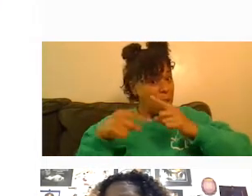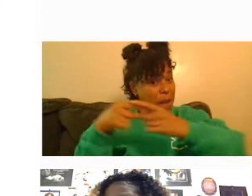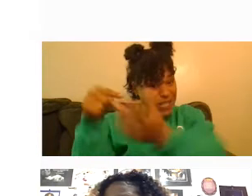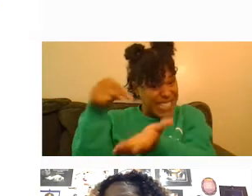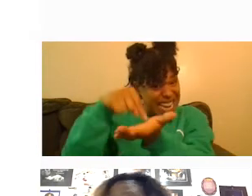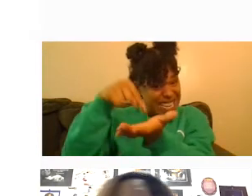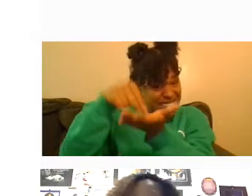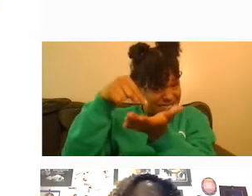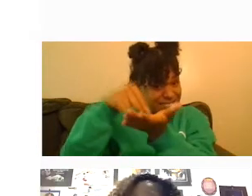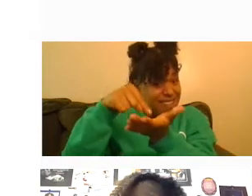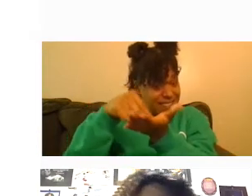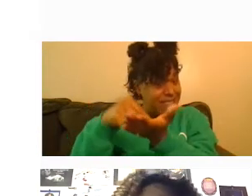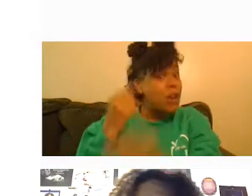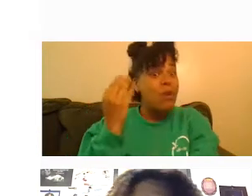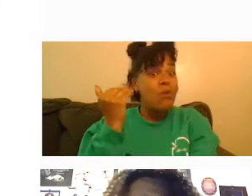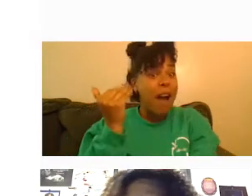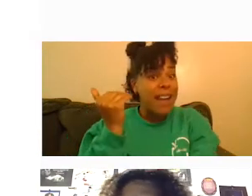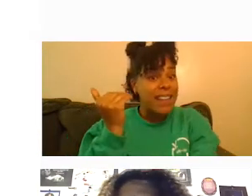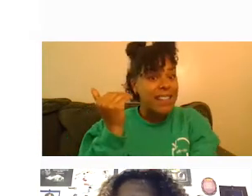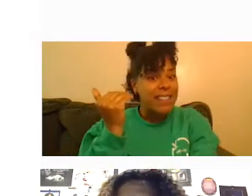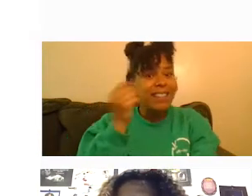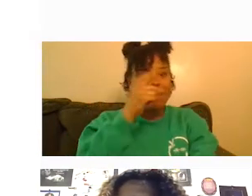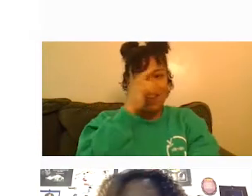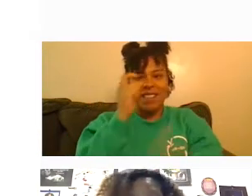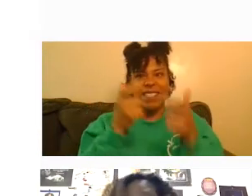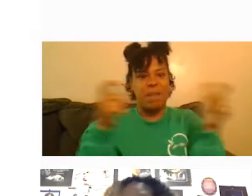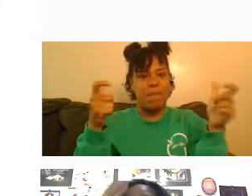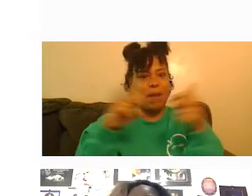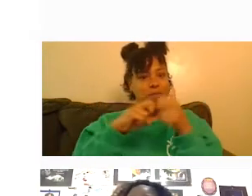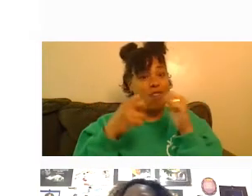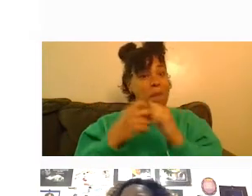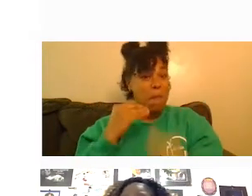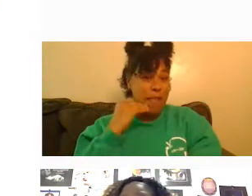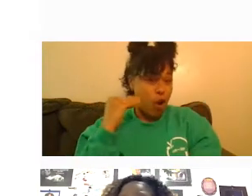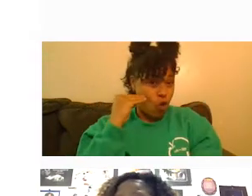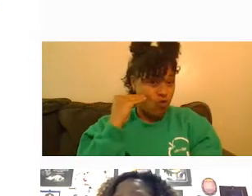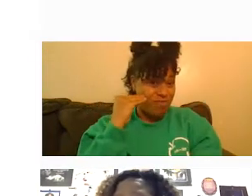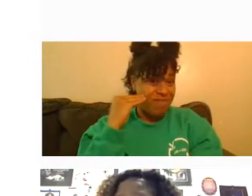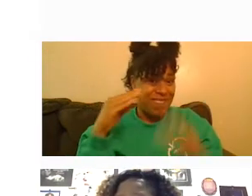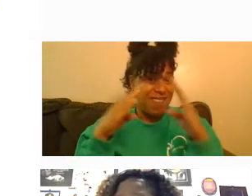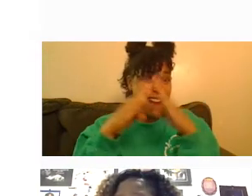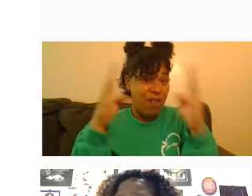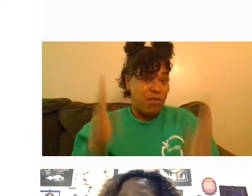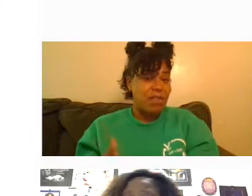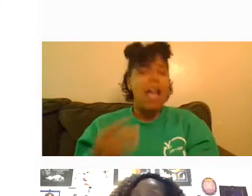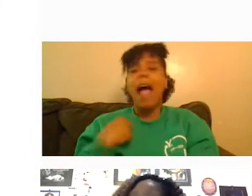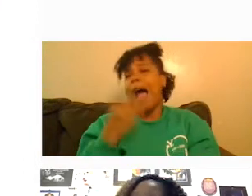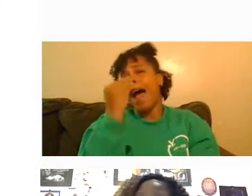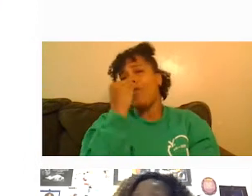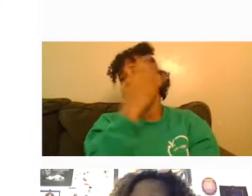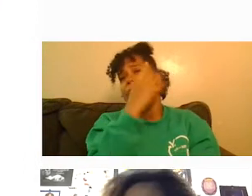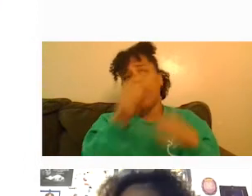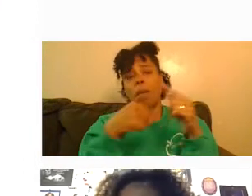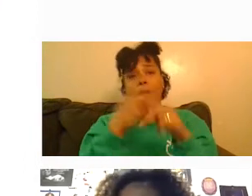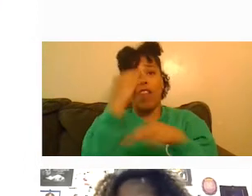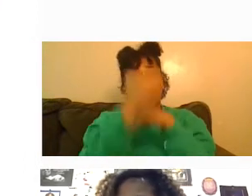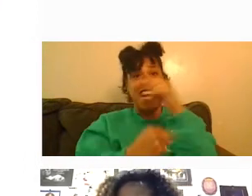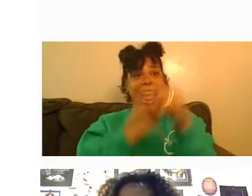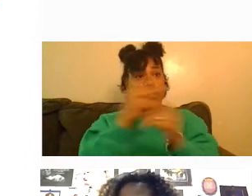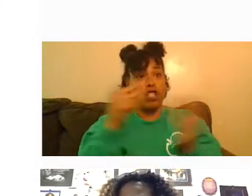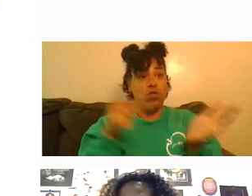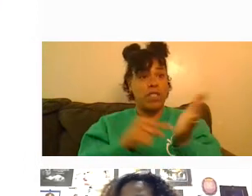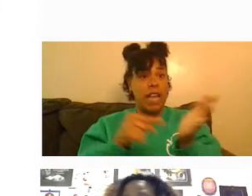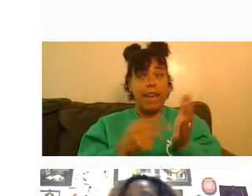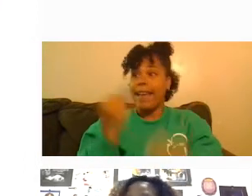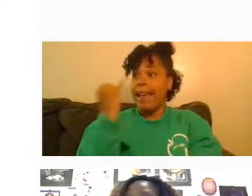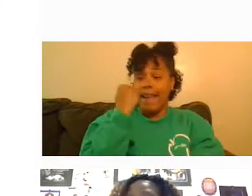this country? Because it's a big problem in our households. To be honest, I don't care about the national debt if my household debt is not taken